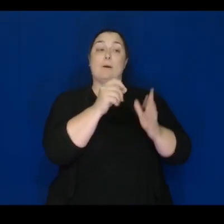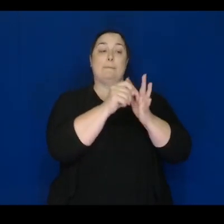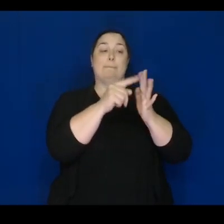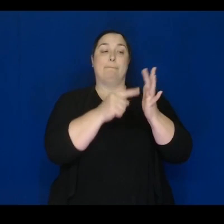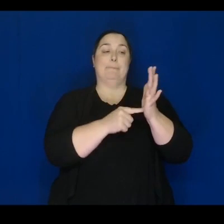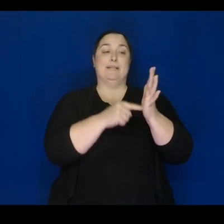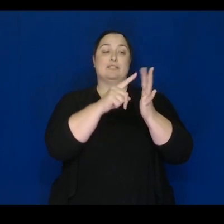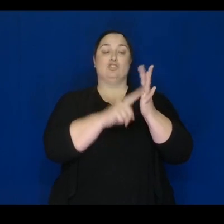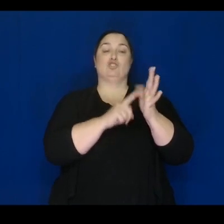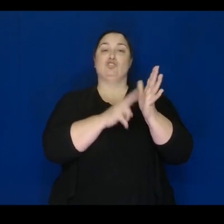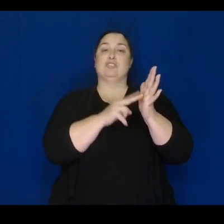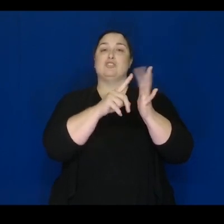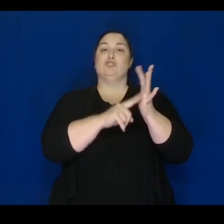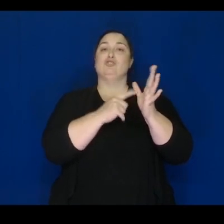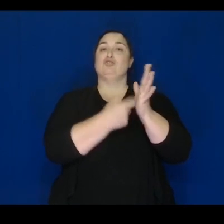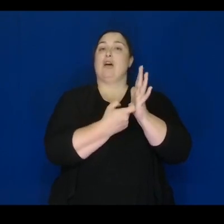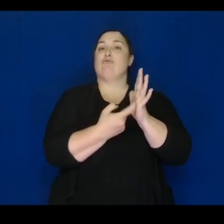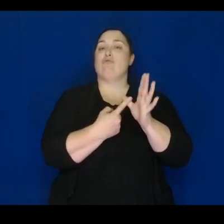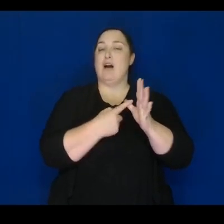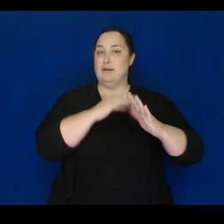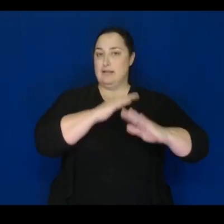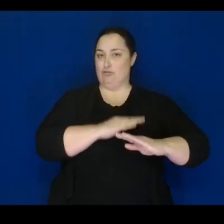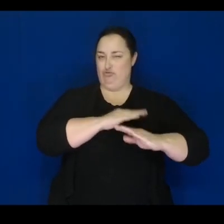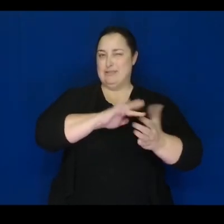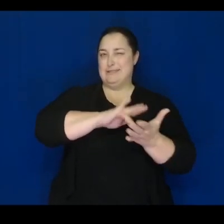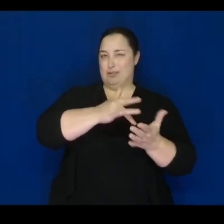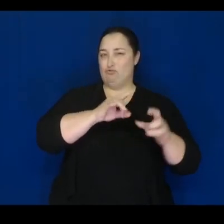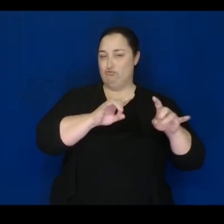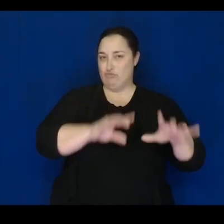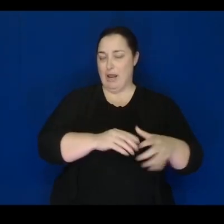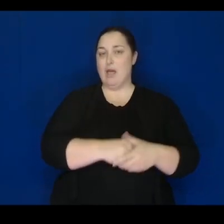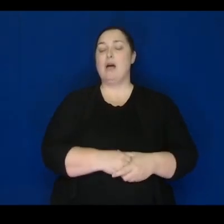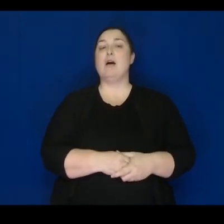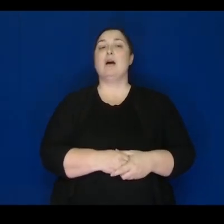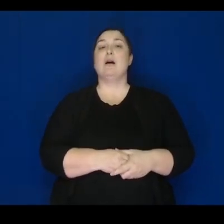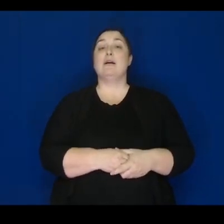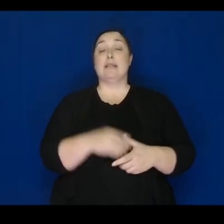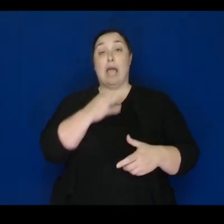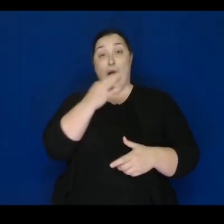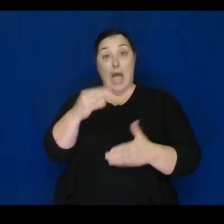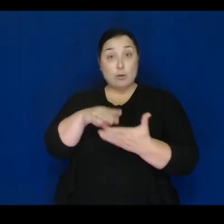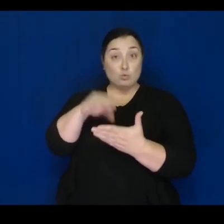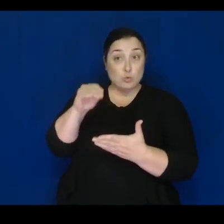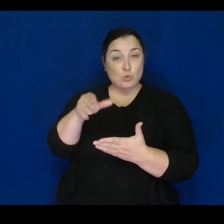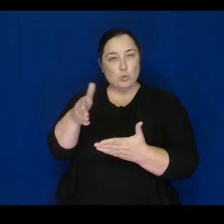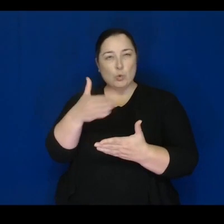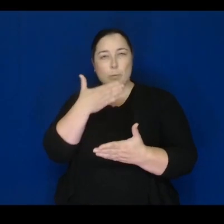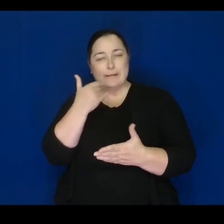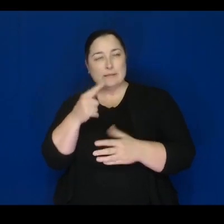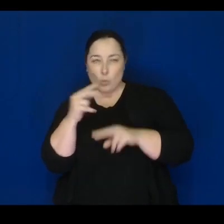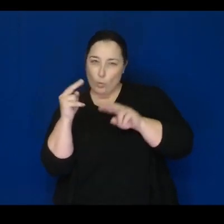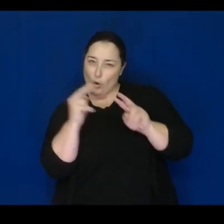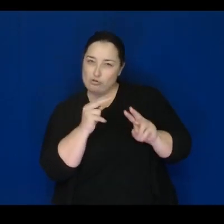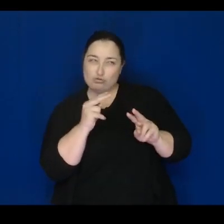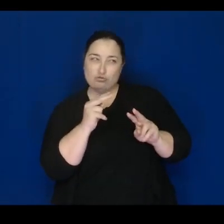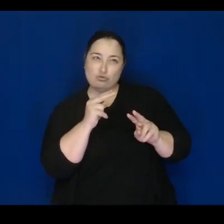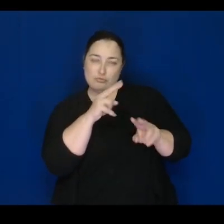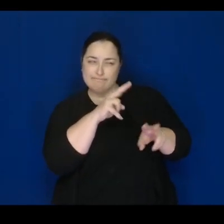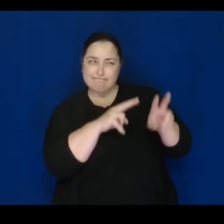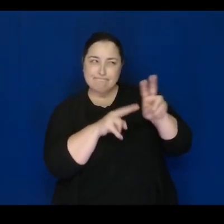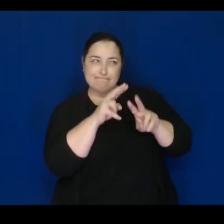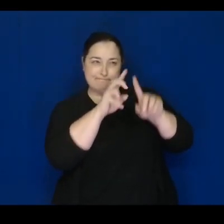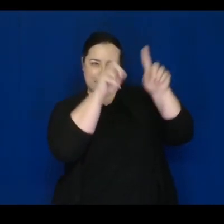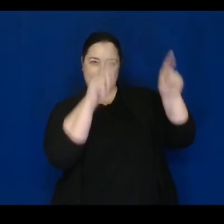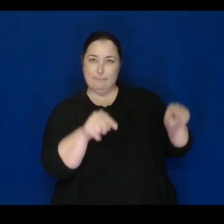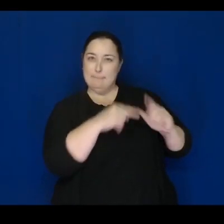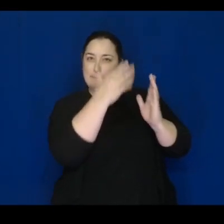in Central Australia. And then we would ask students to take a moment to have a look and observe what they can see